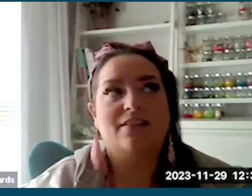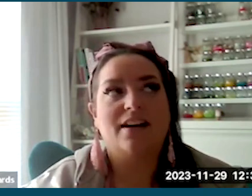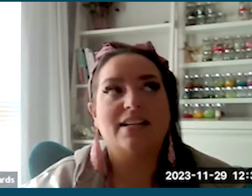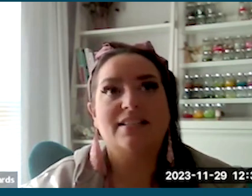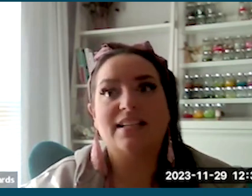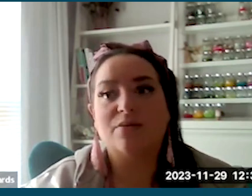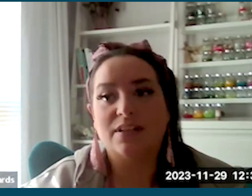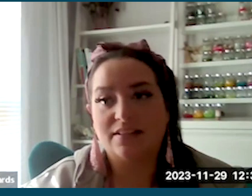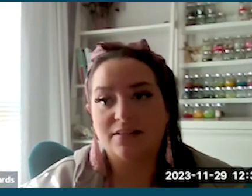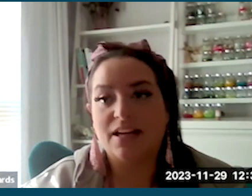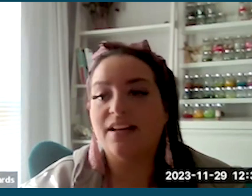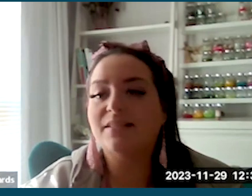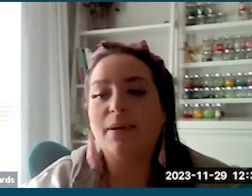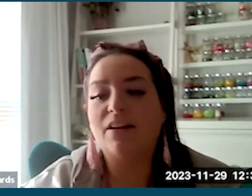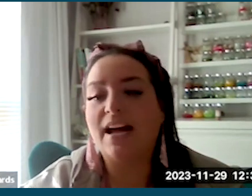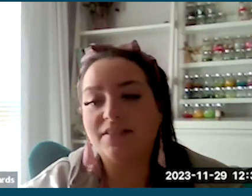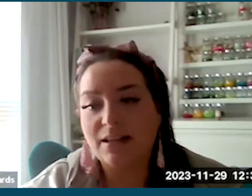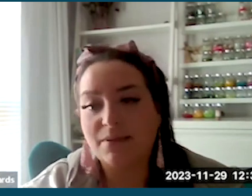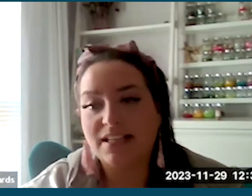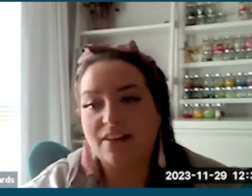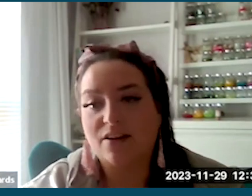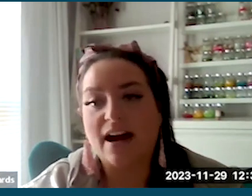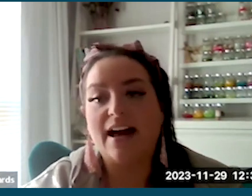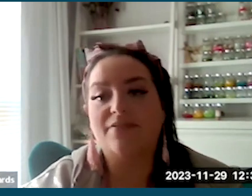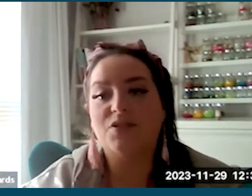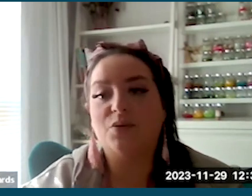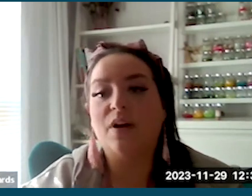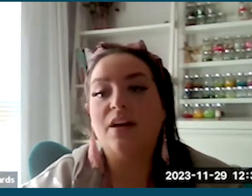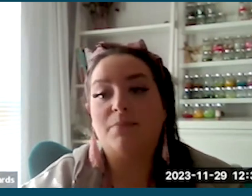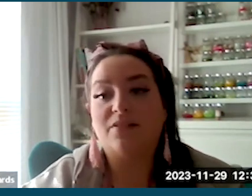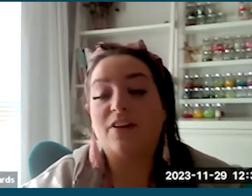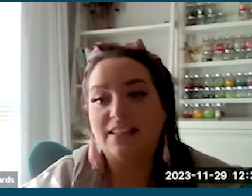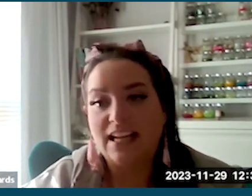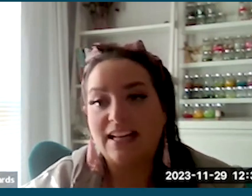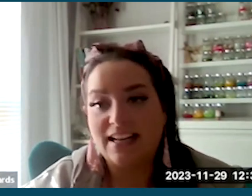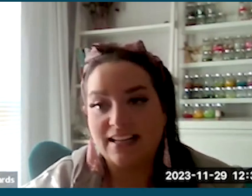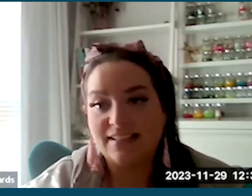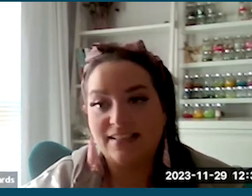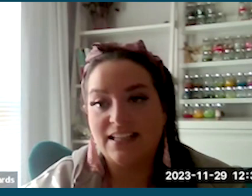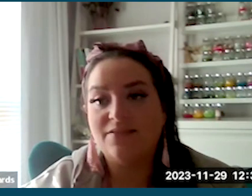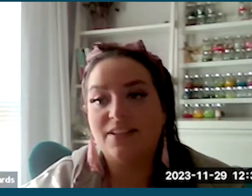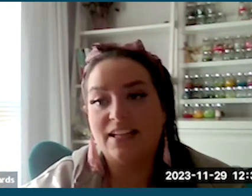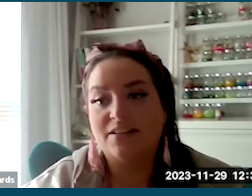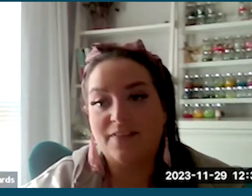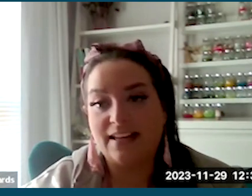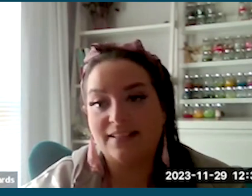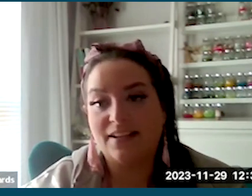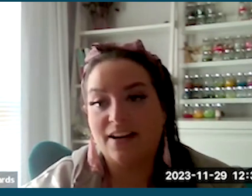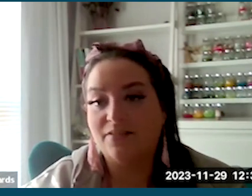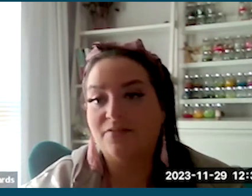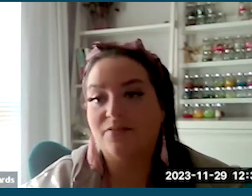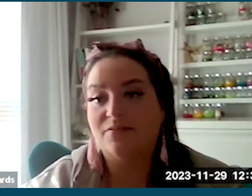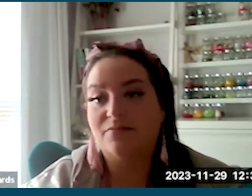like astounding to me. And as a parent, I have to keep it together. I have to be friendly and nice, even in the